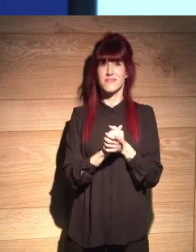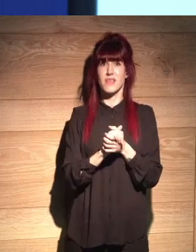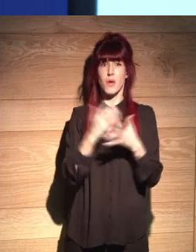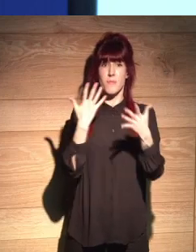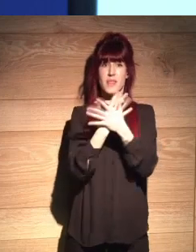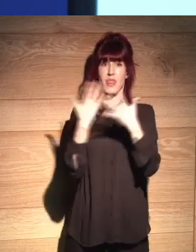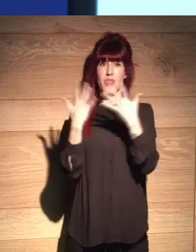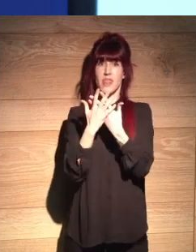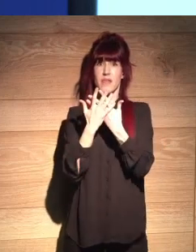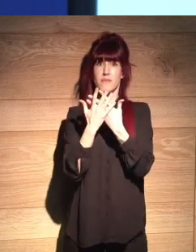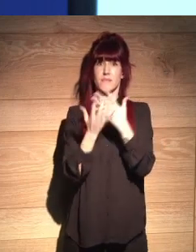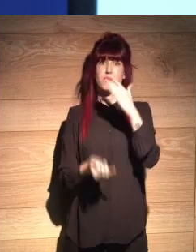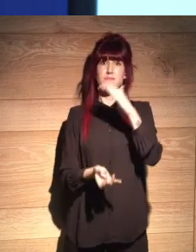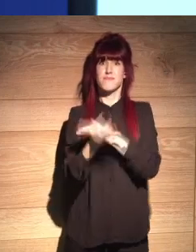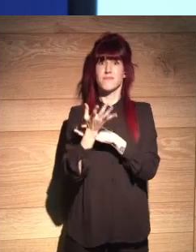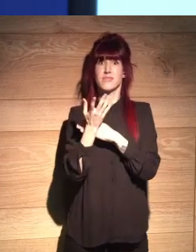radically.